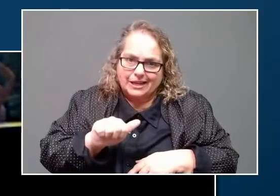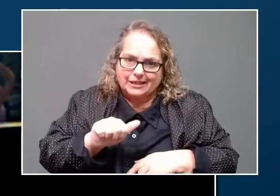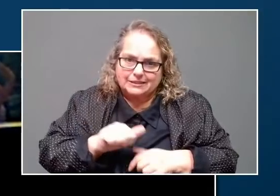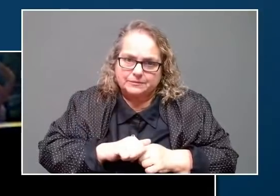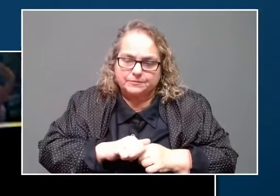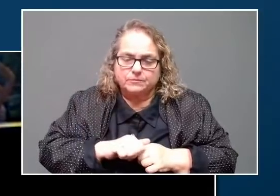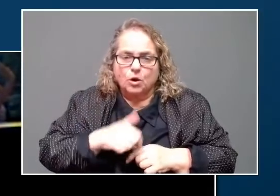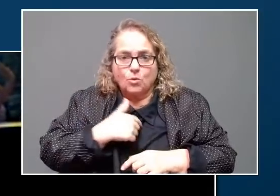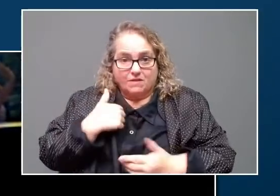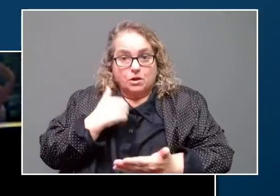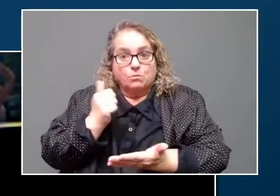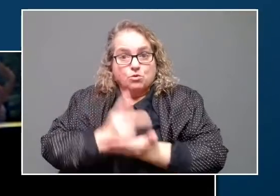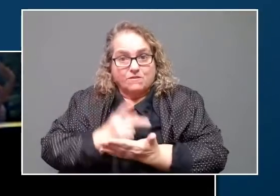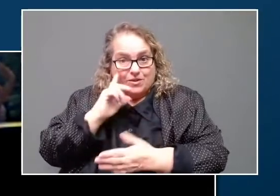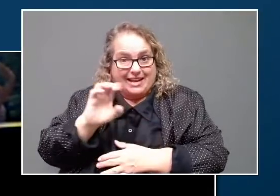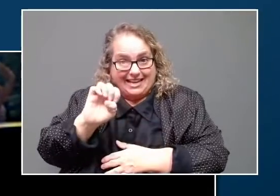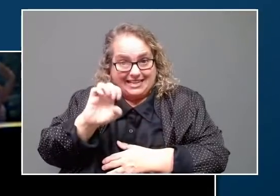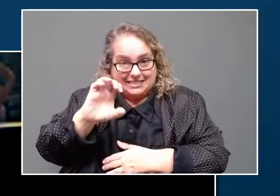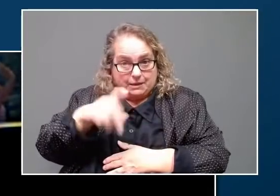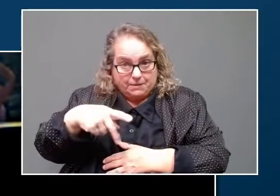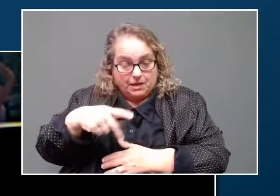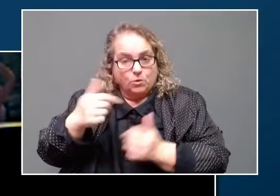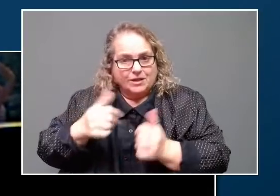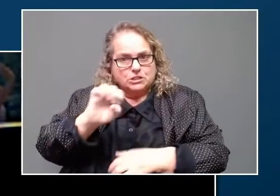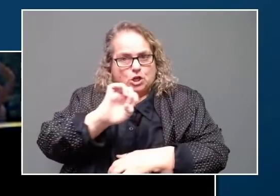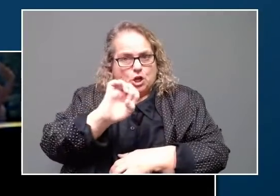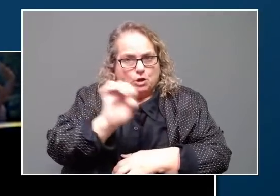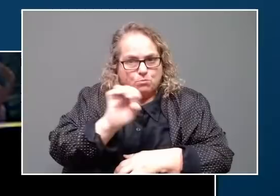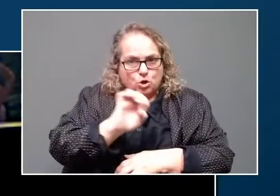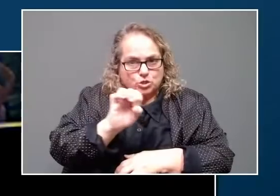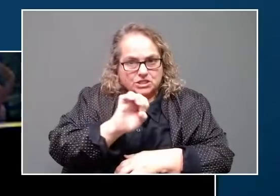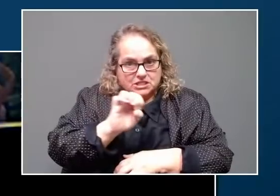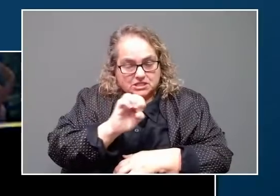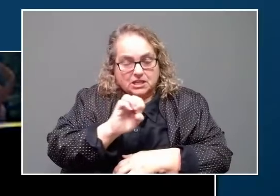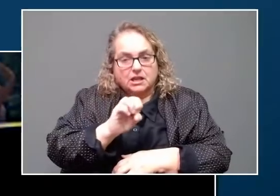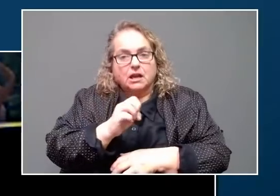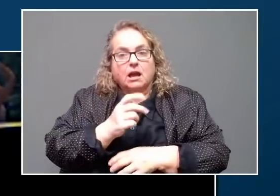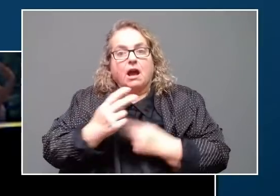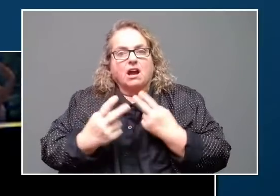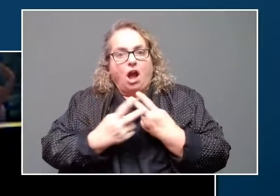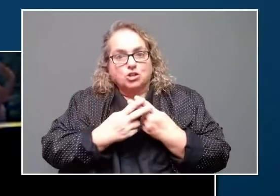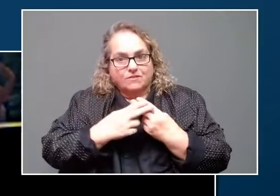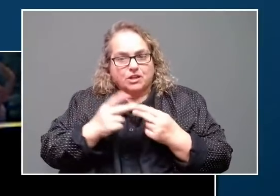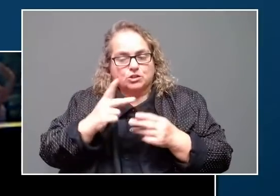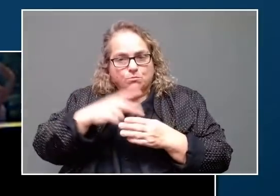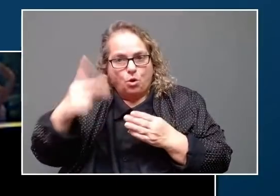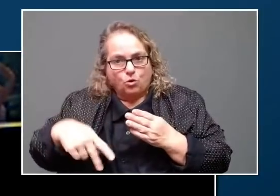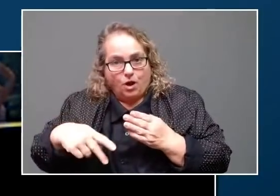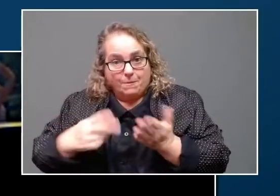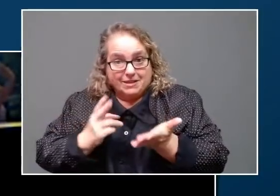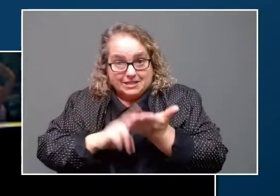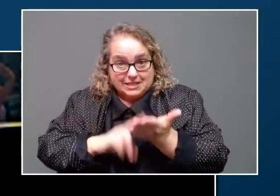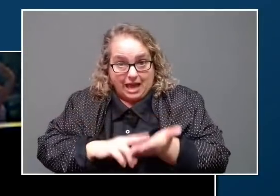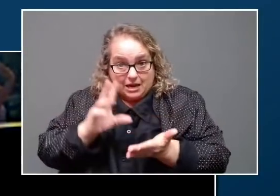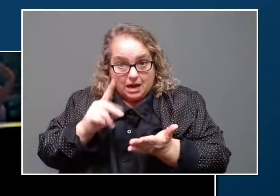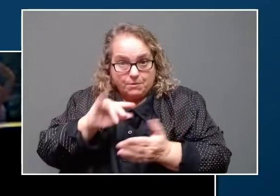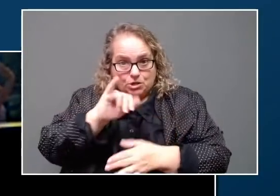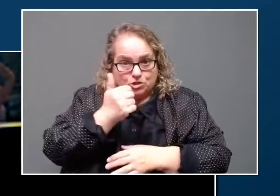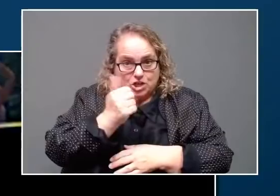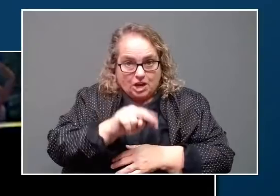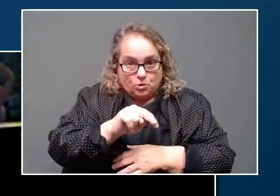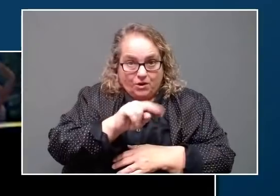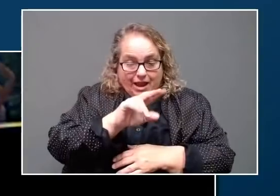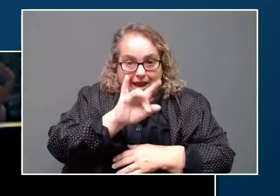for ECP, which stands for Emergency Conservation Program. The sign-up period started January 18th and will run for 45